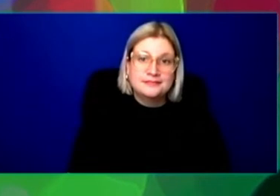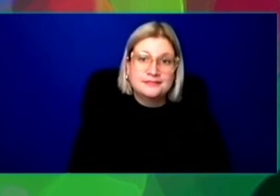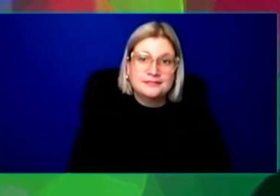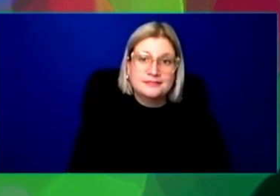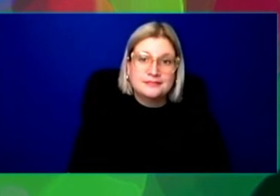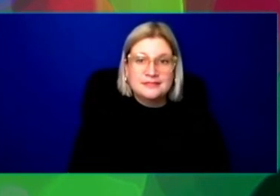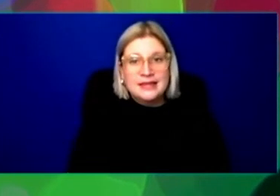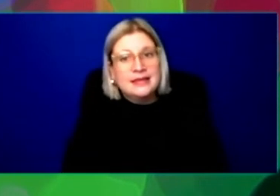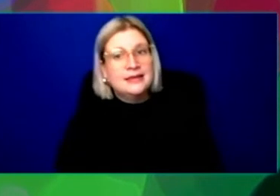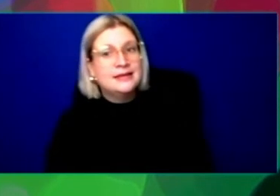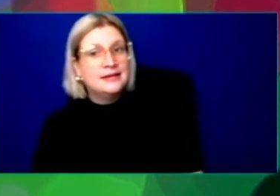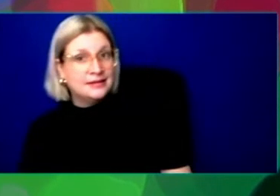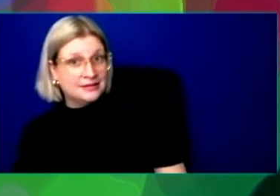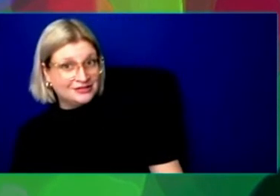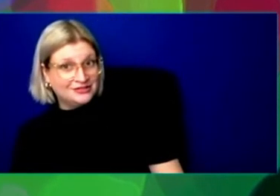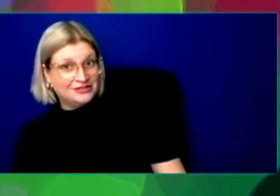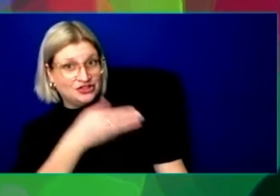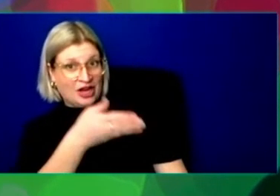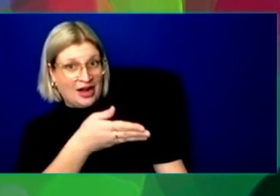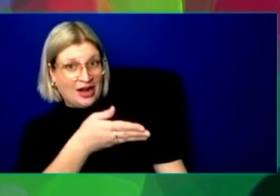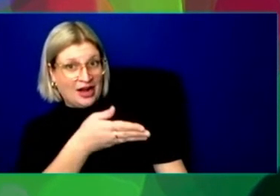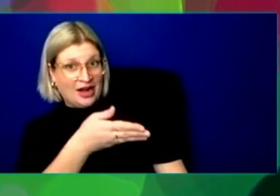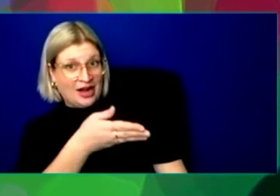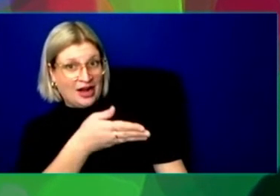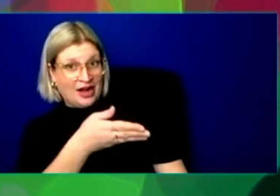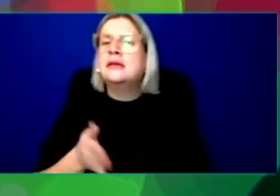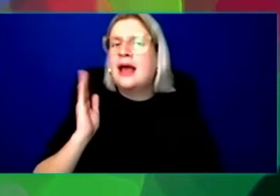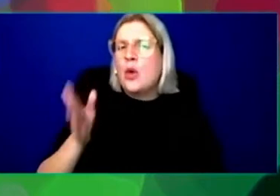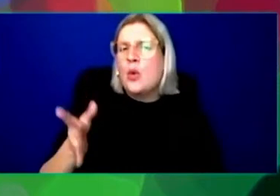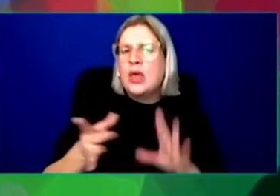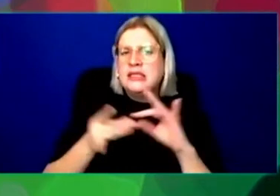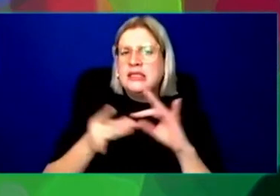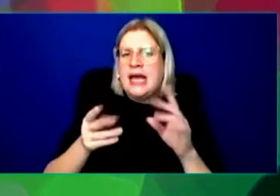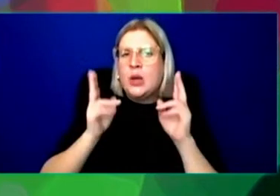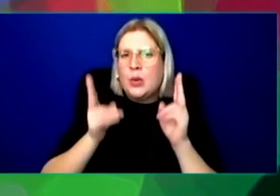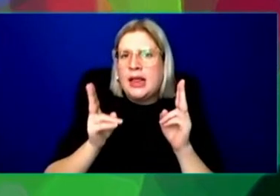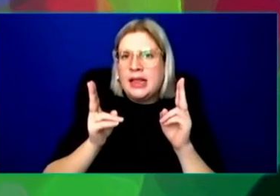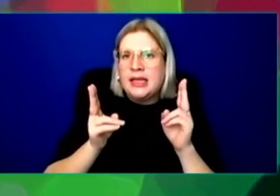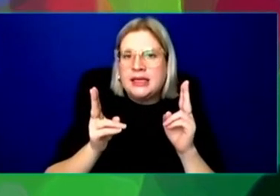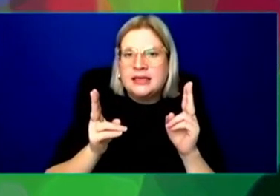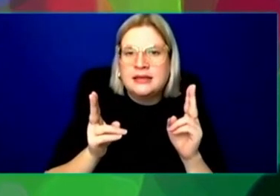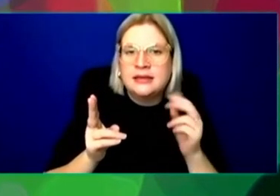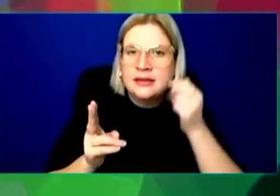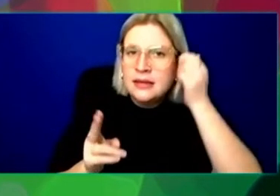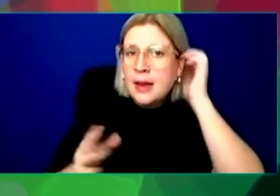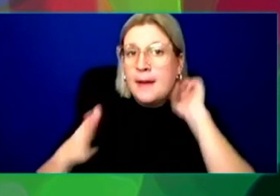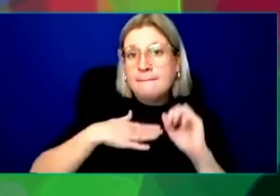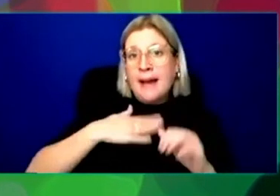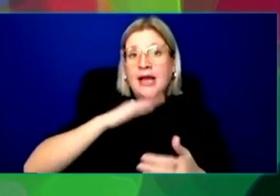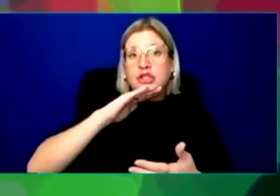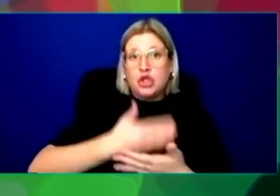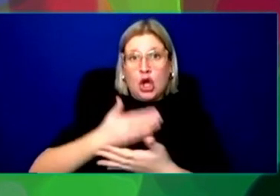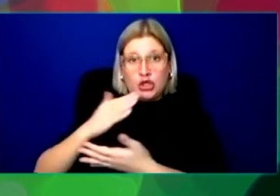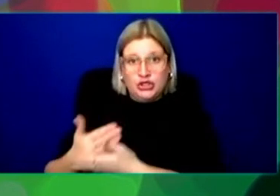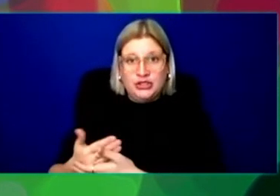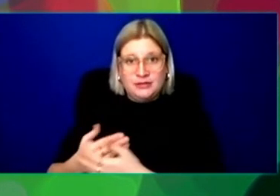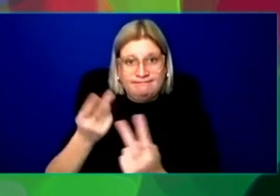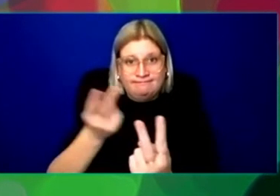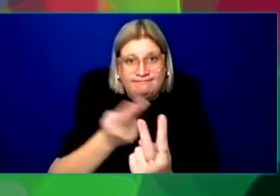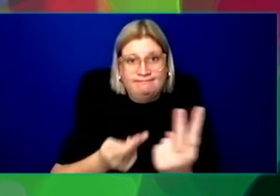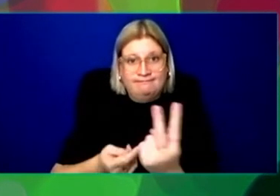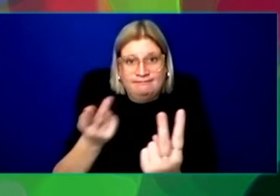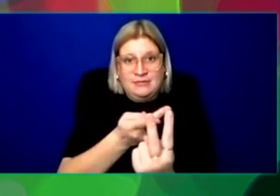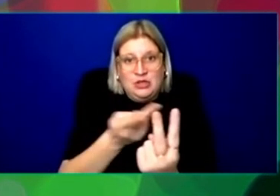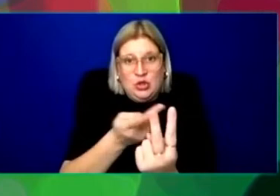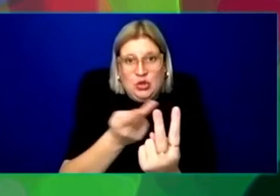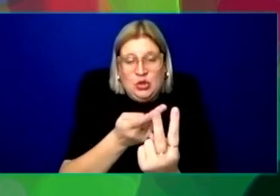Jonathan, I'll say really quickly. For me, it's thinking about my daughters and what do they need to see